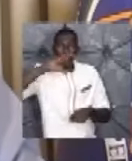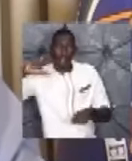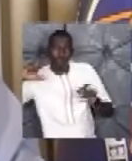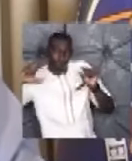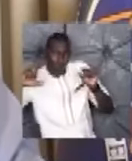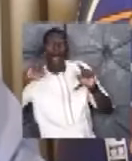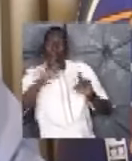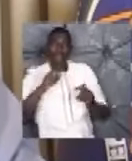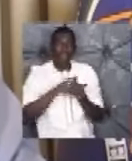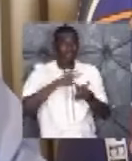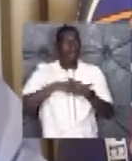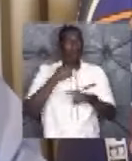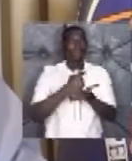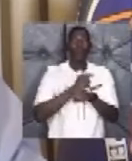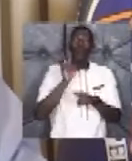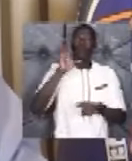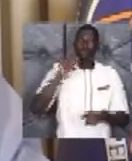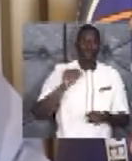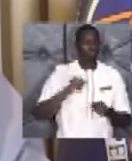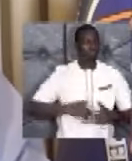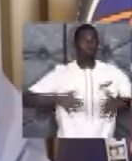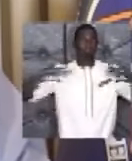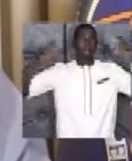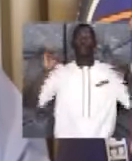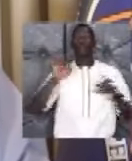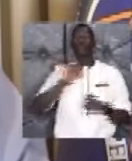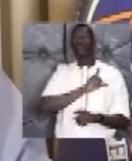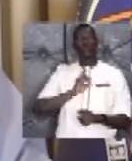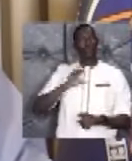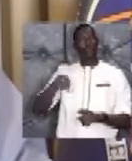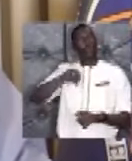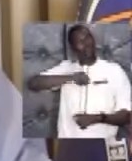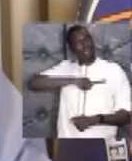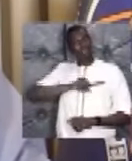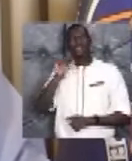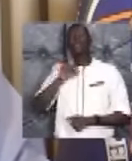what we do for ourselves and humanity.